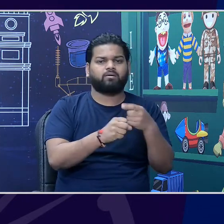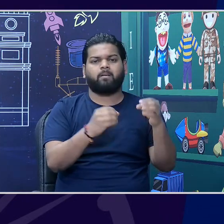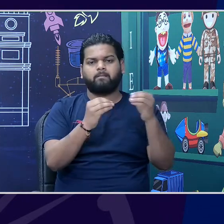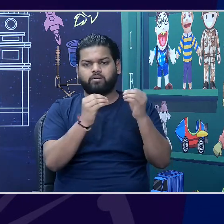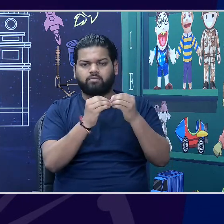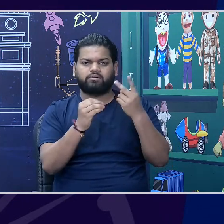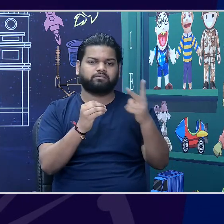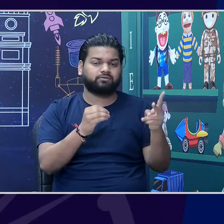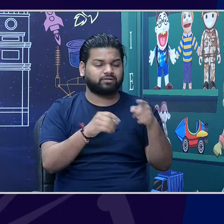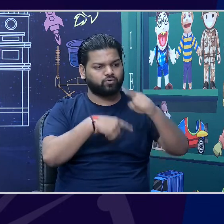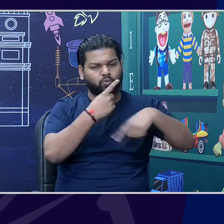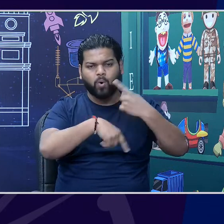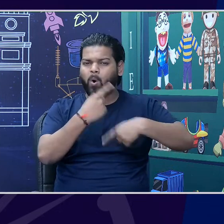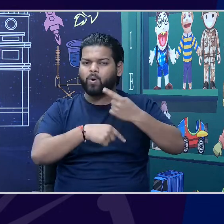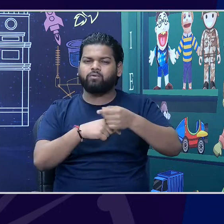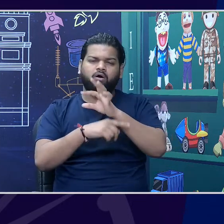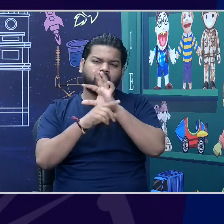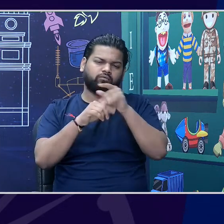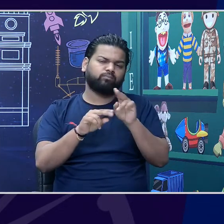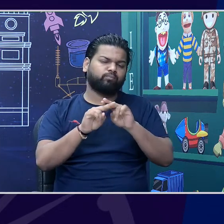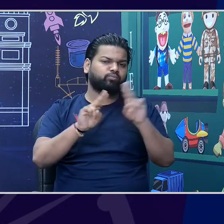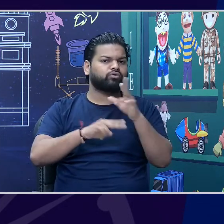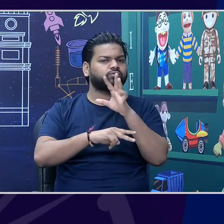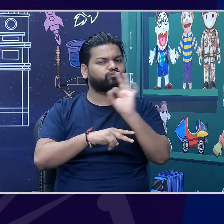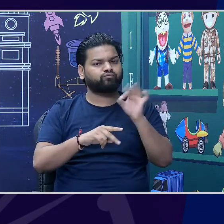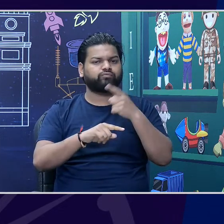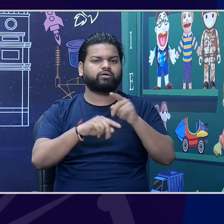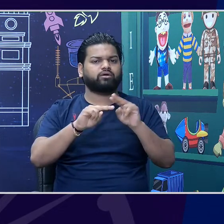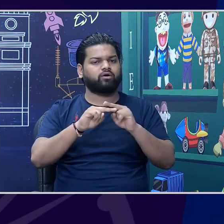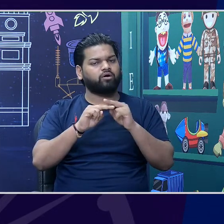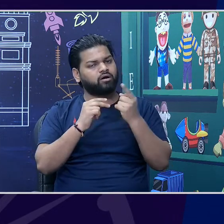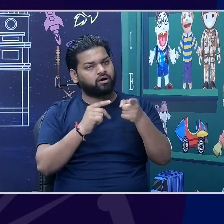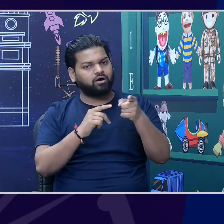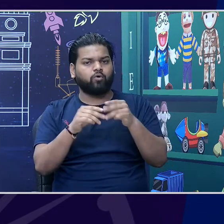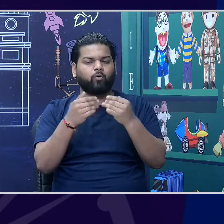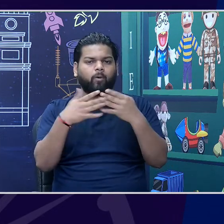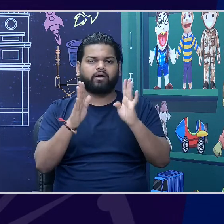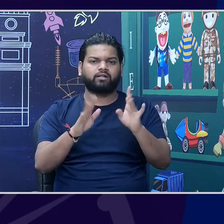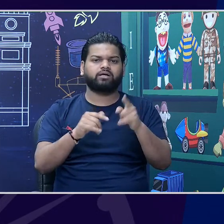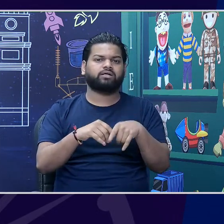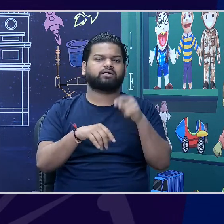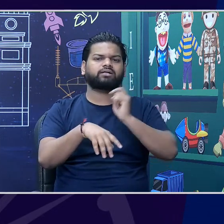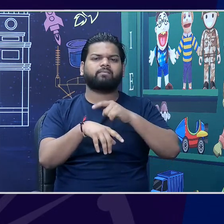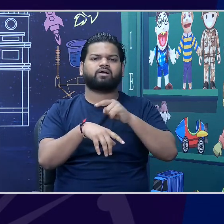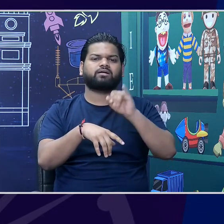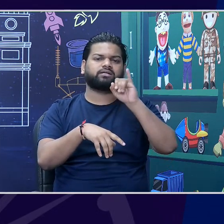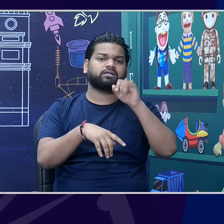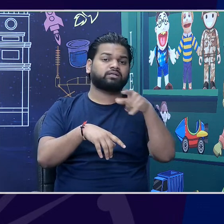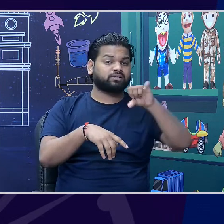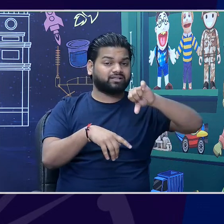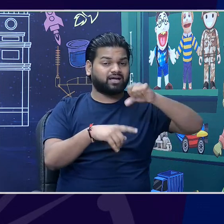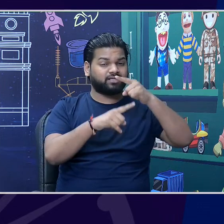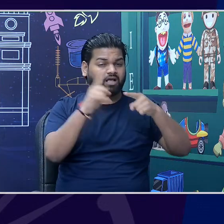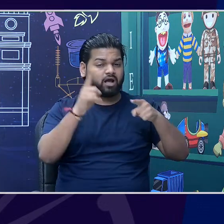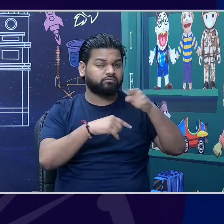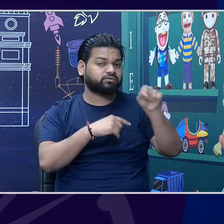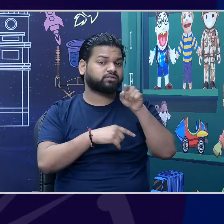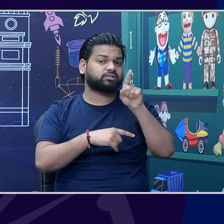budgeted holidays, Saturdays and Sundays, from 9:30 a.m. to 6 p.m. You may also place order for the books online